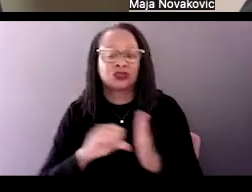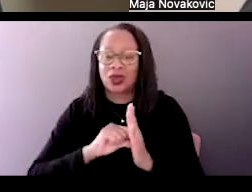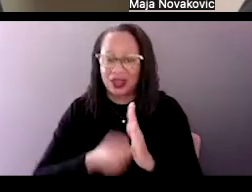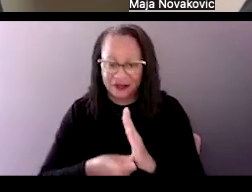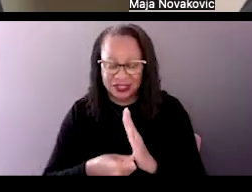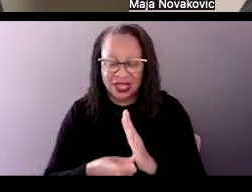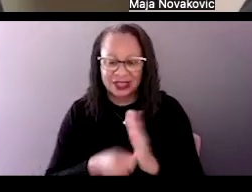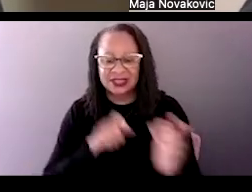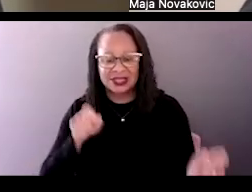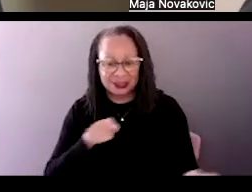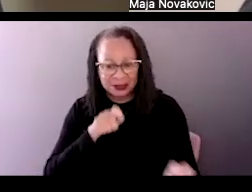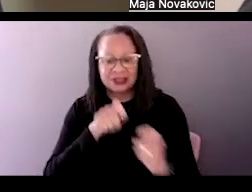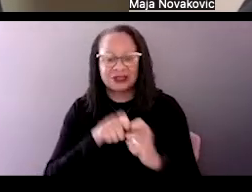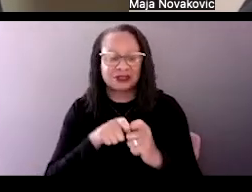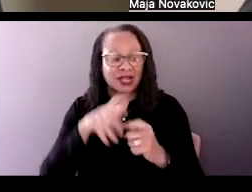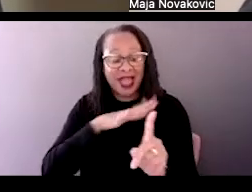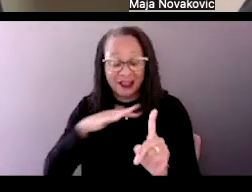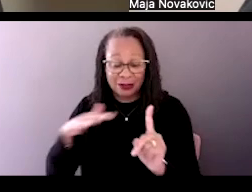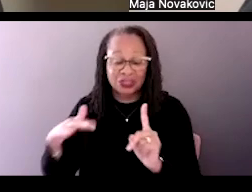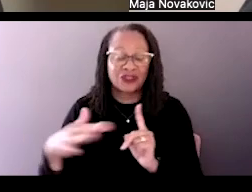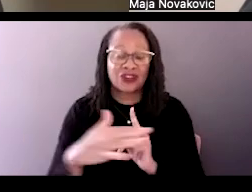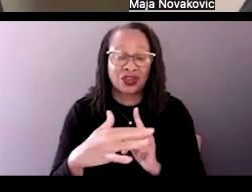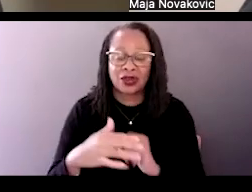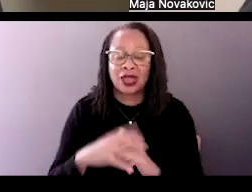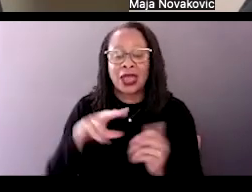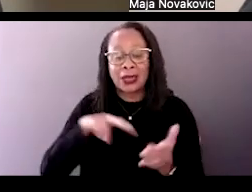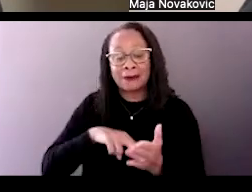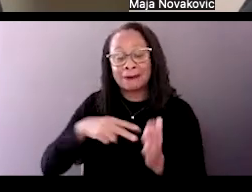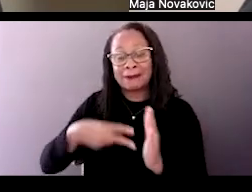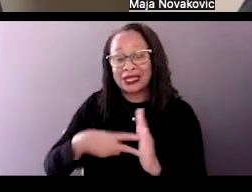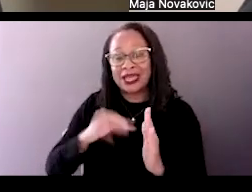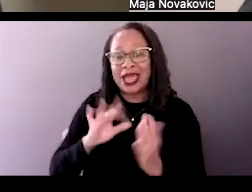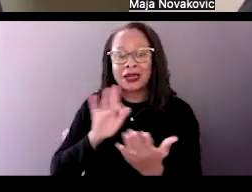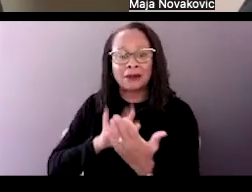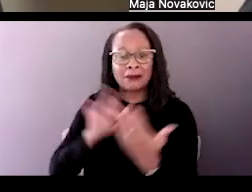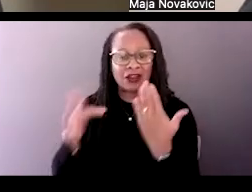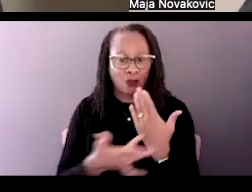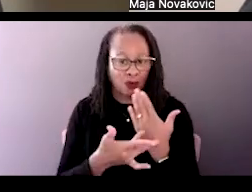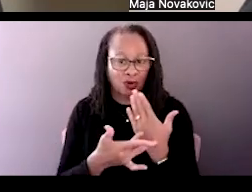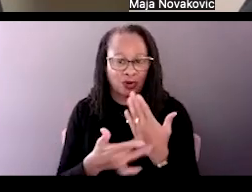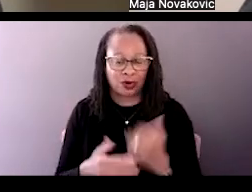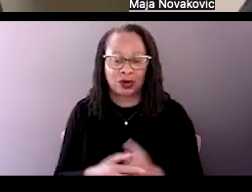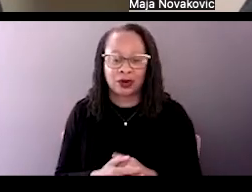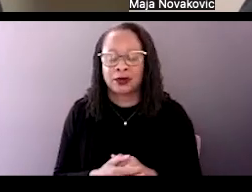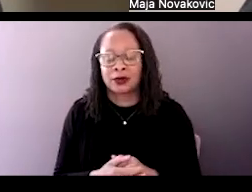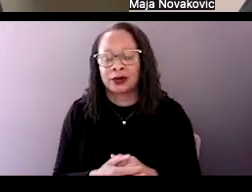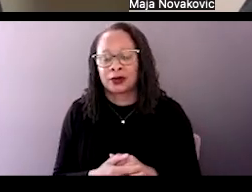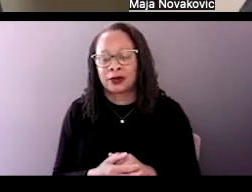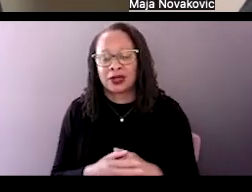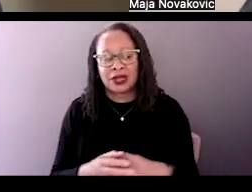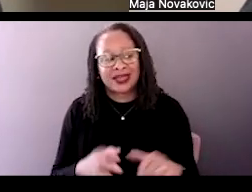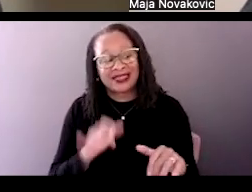certain atmosphere, meaning, and metaphors. sticking to a